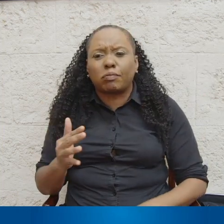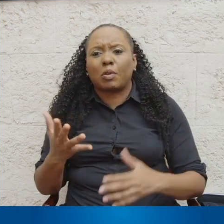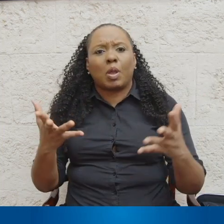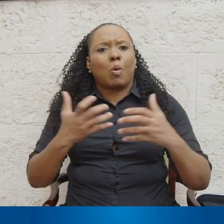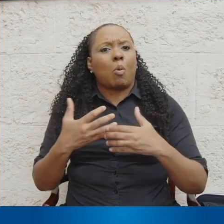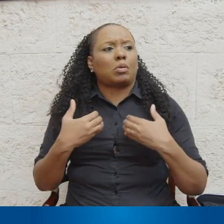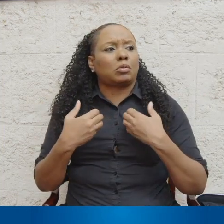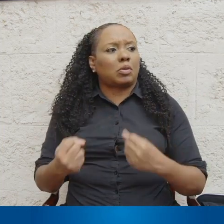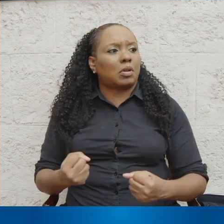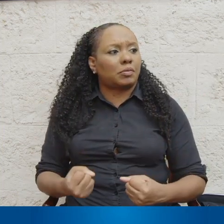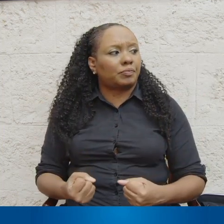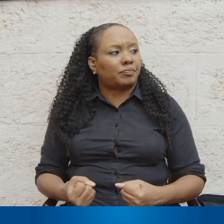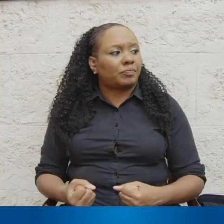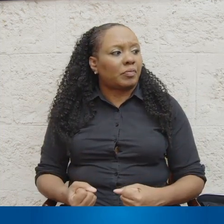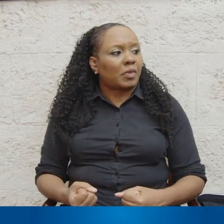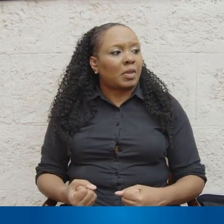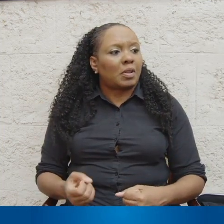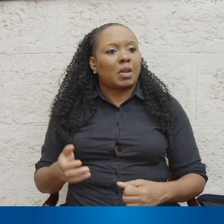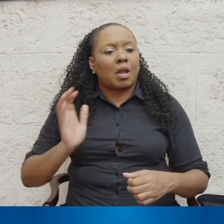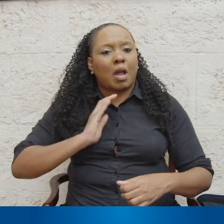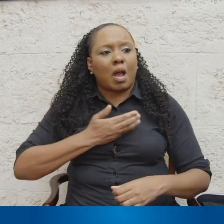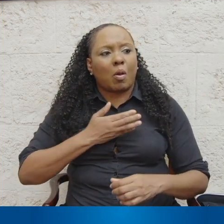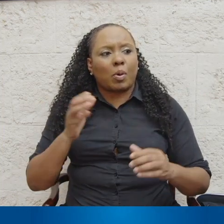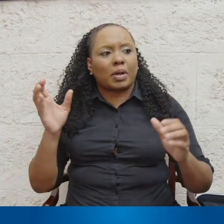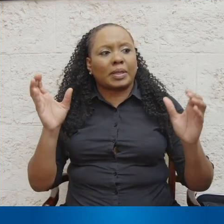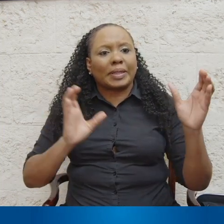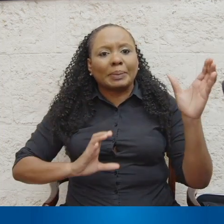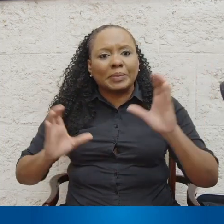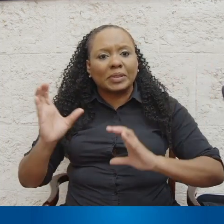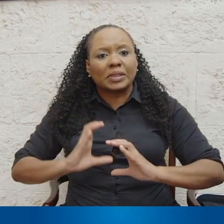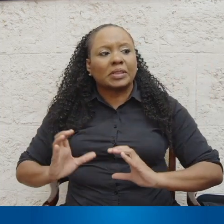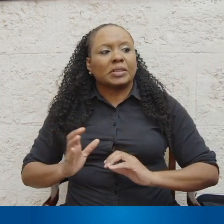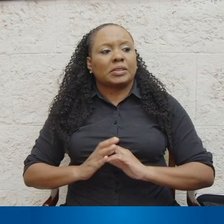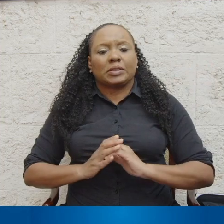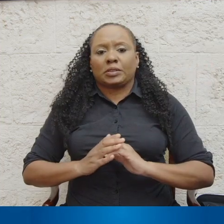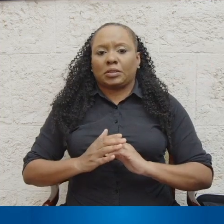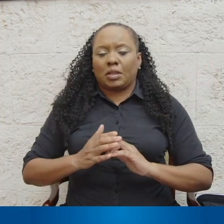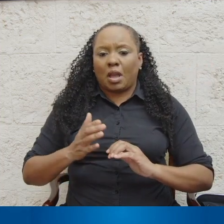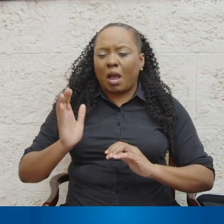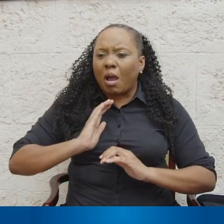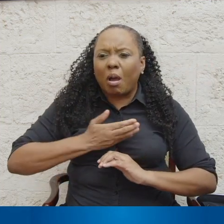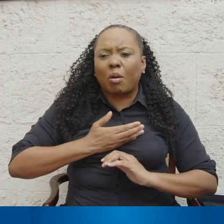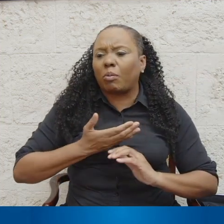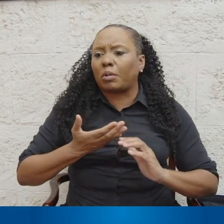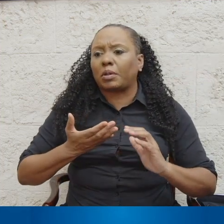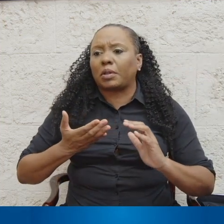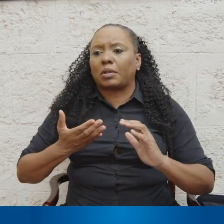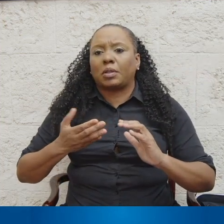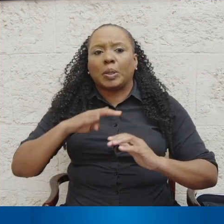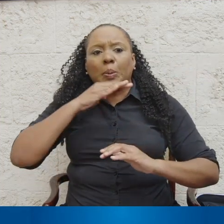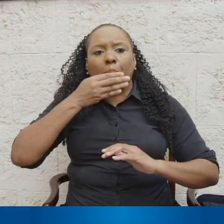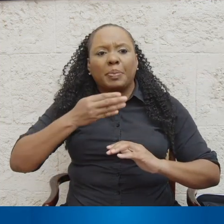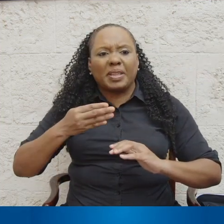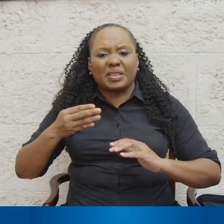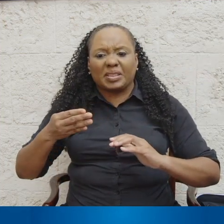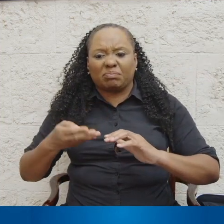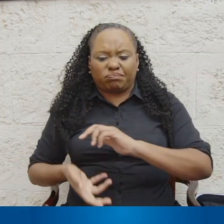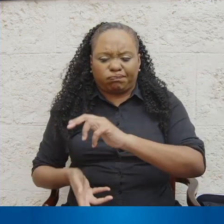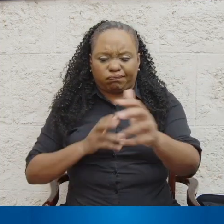between, dealing with the chemicals that we use in Barbados, dealing with erosion, dealing with the